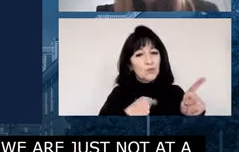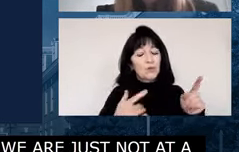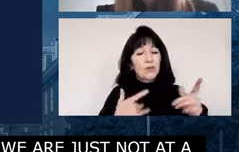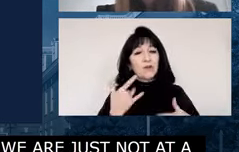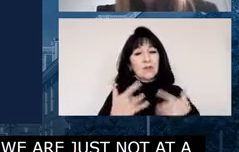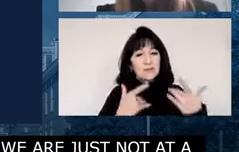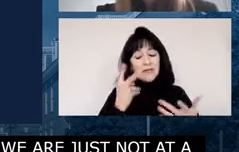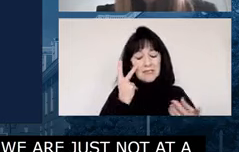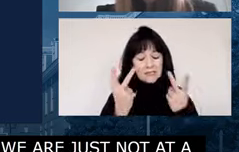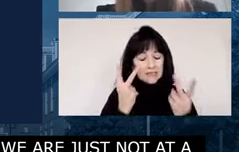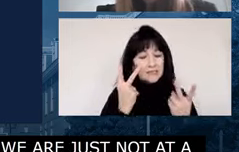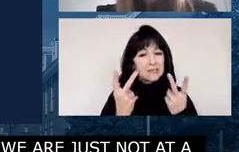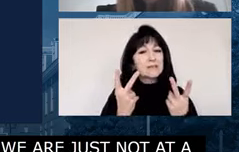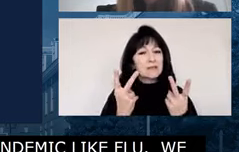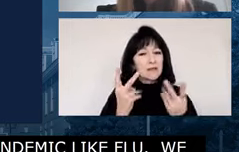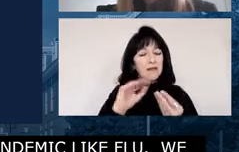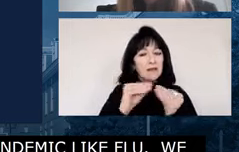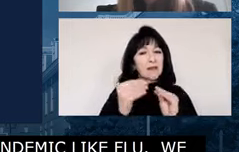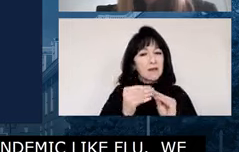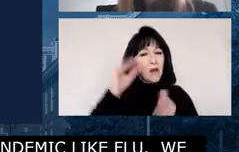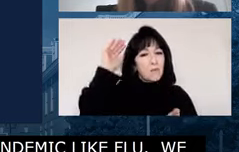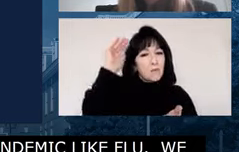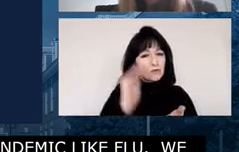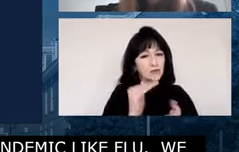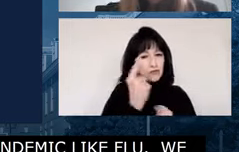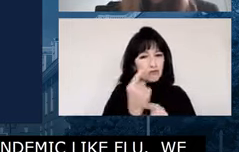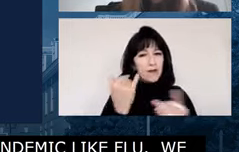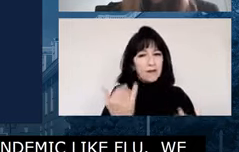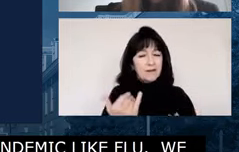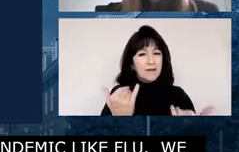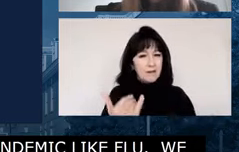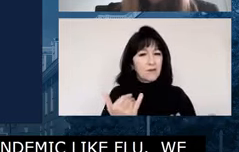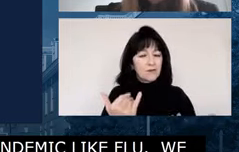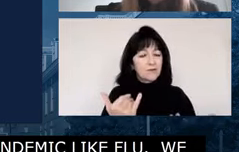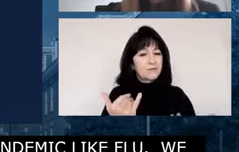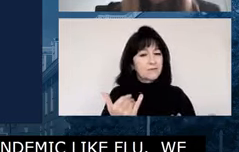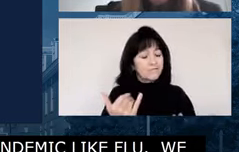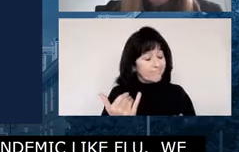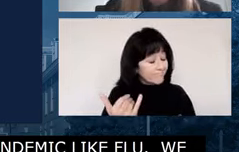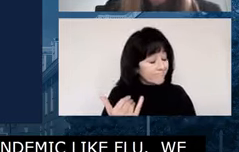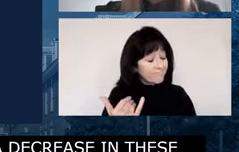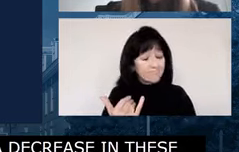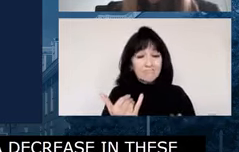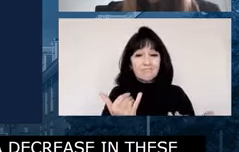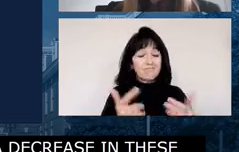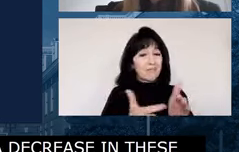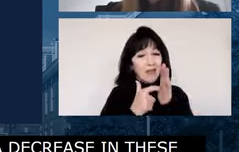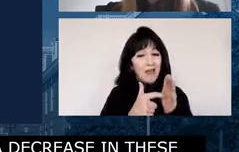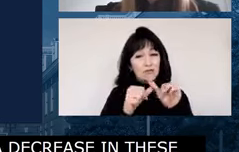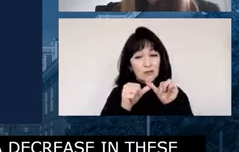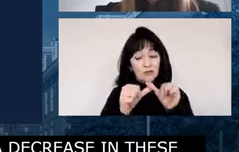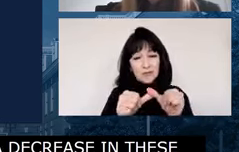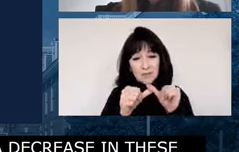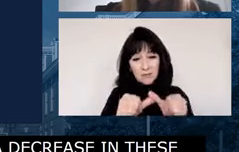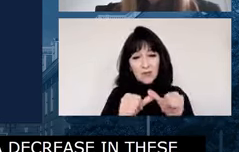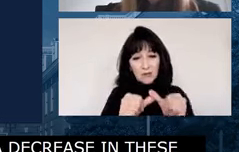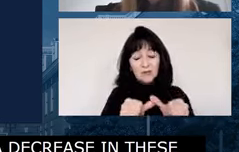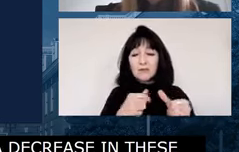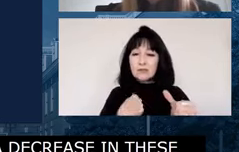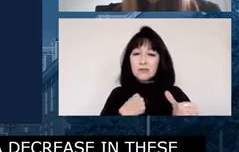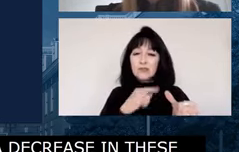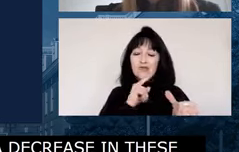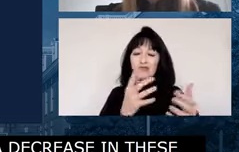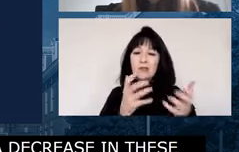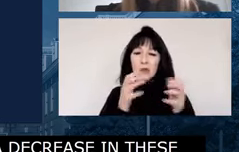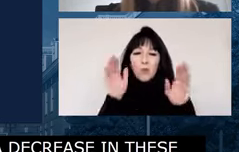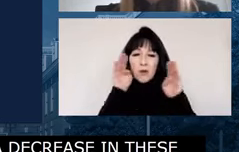in these numbers right now. And so, we have to keep at it. And one of the things I really want to focus on right